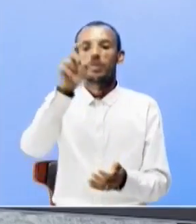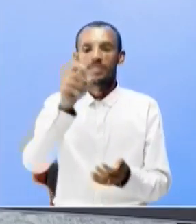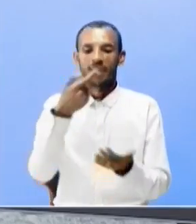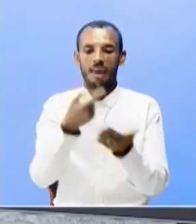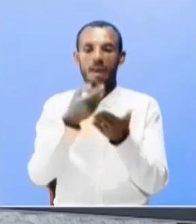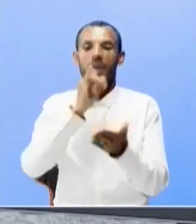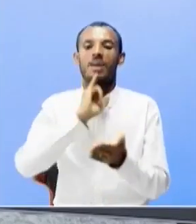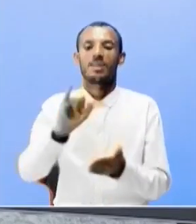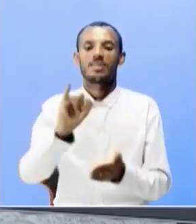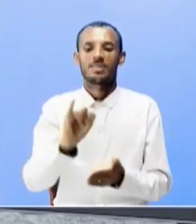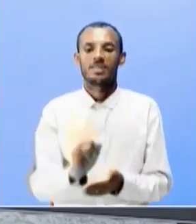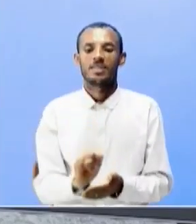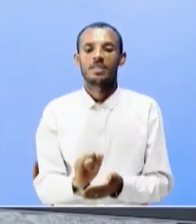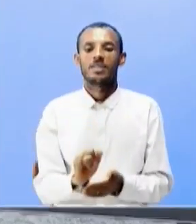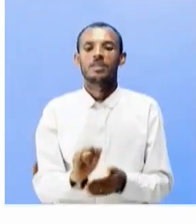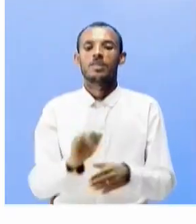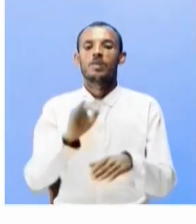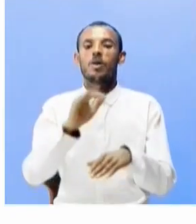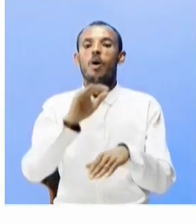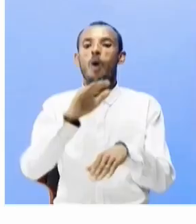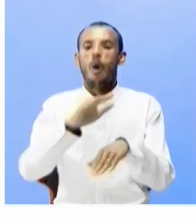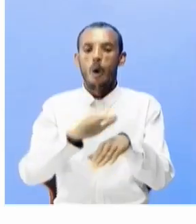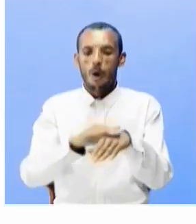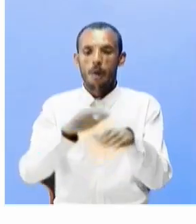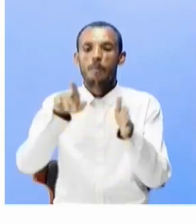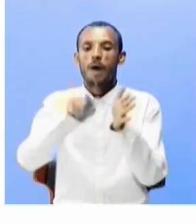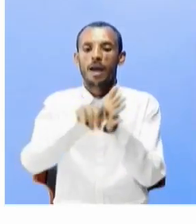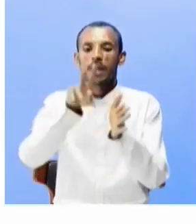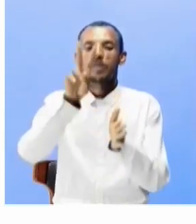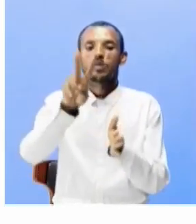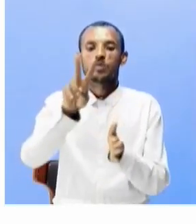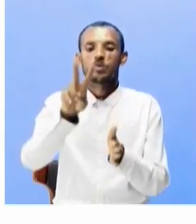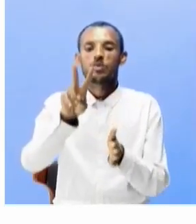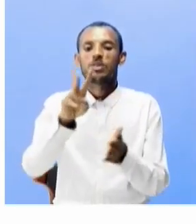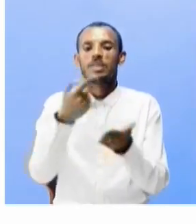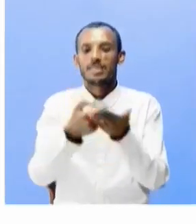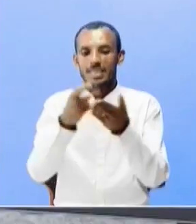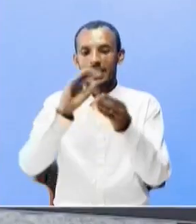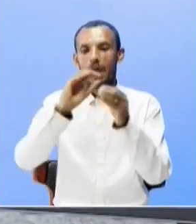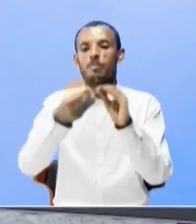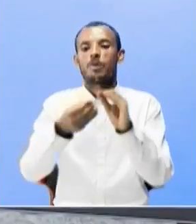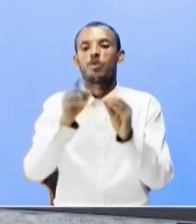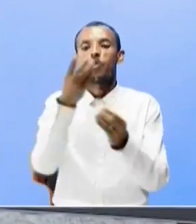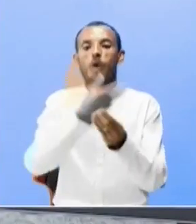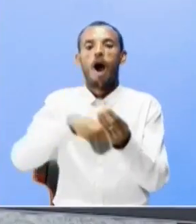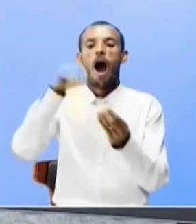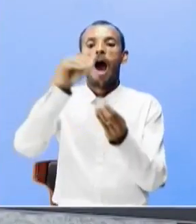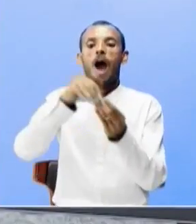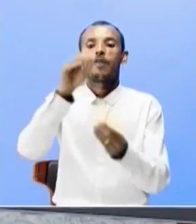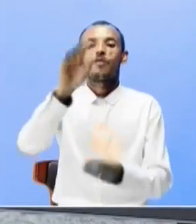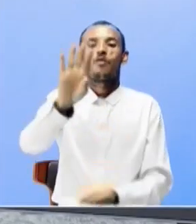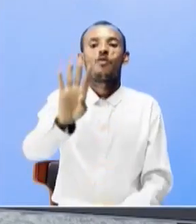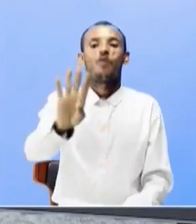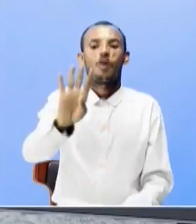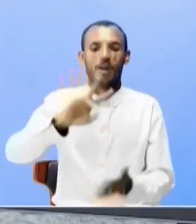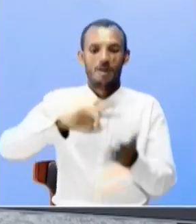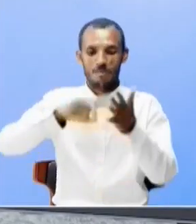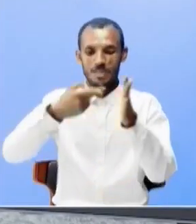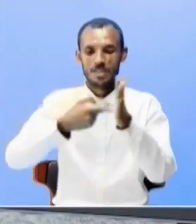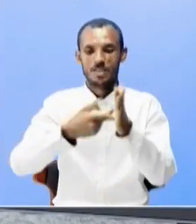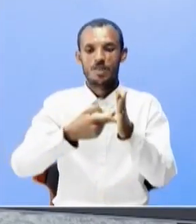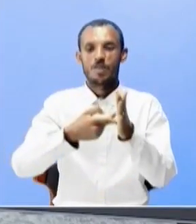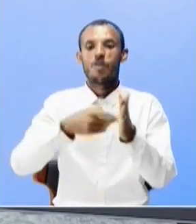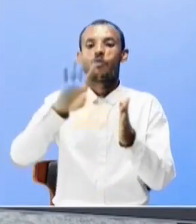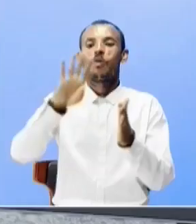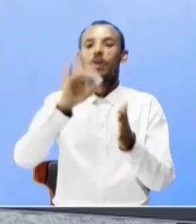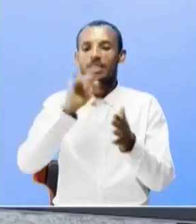is, on -2 on this number, you add 4. You add 4 means 4 is positive